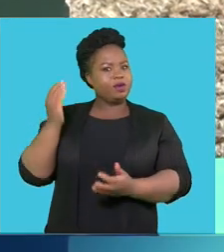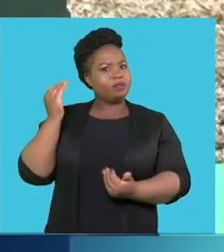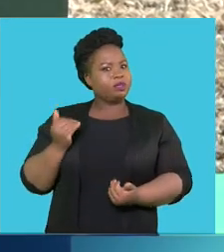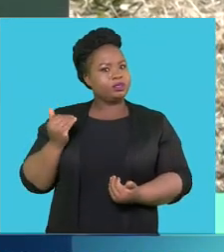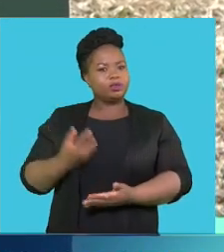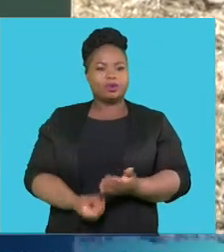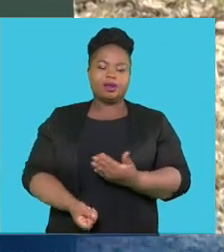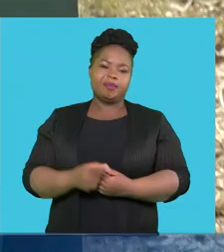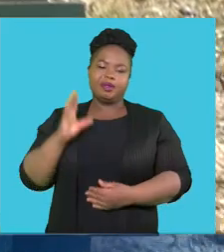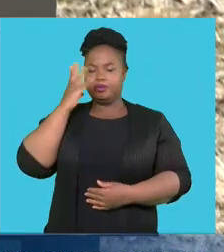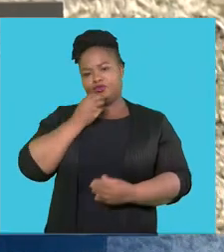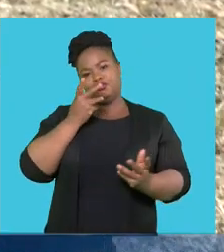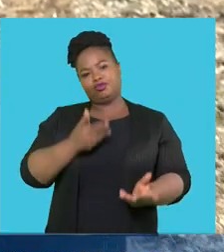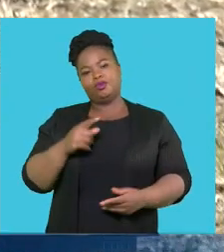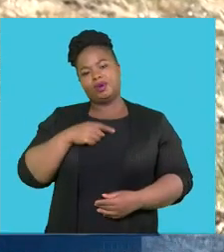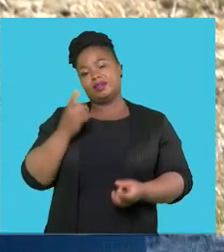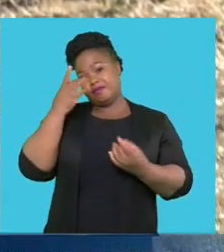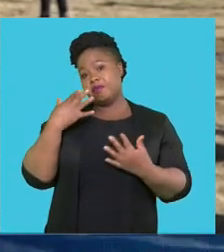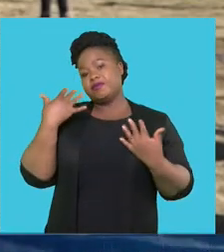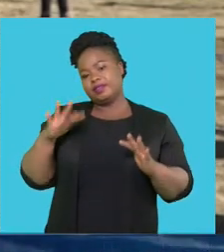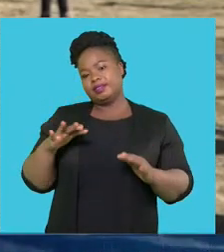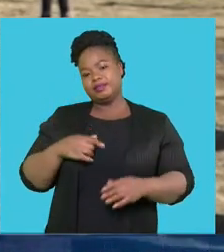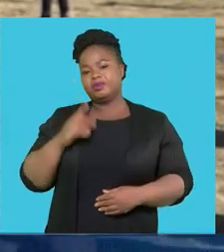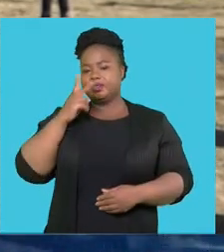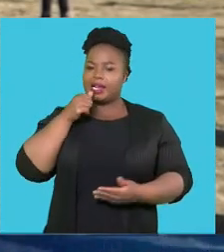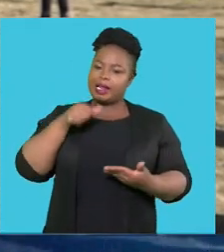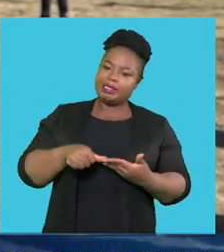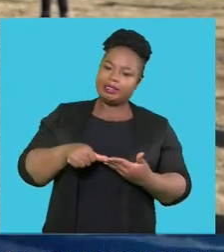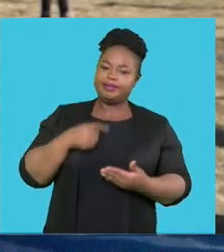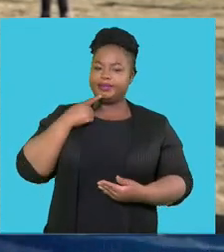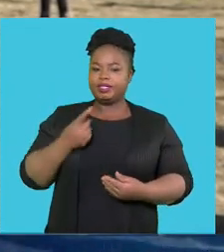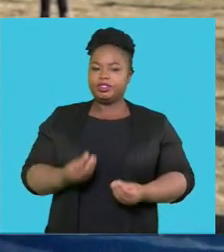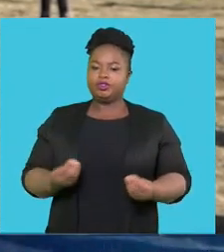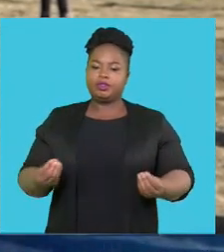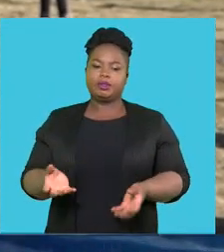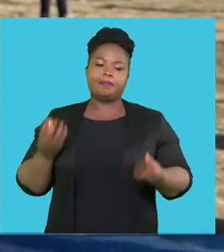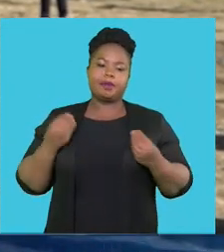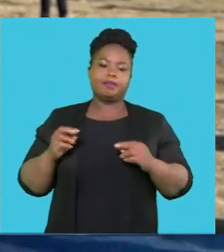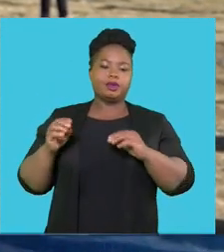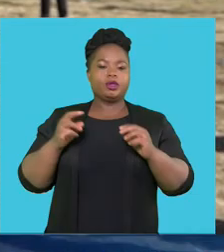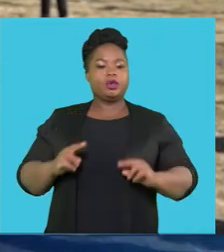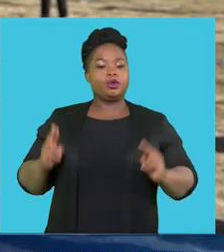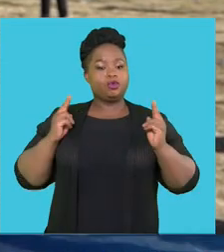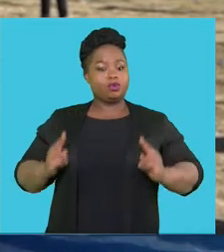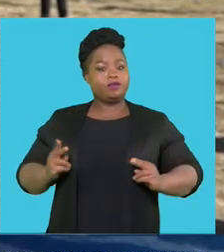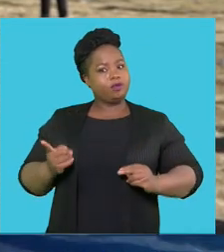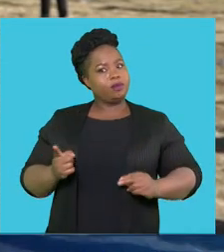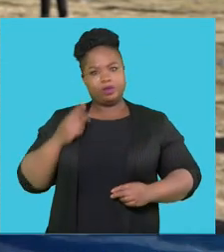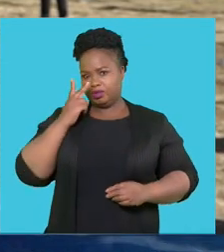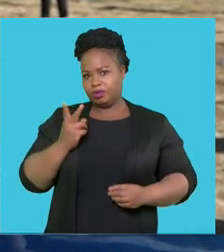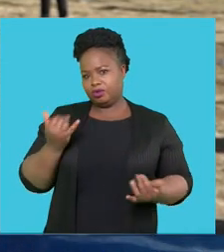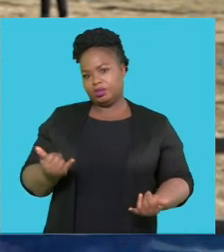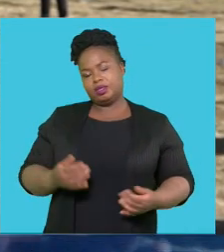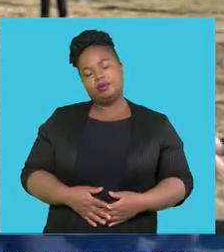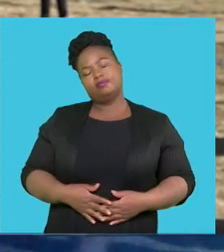ukuthi kuzoba kuhle kangaka besibe wasitelile vele sibonile ama letter kuthiwa abantwana bazothola ama uniform kodwa lokho sikubone